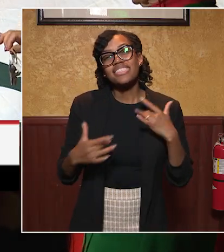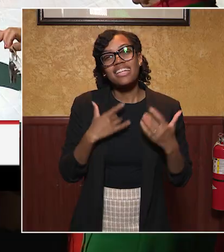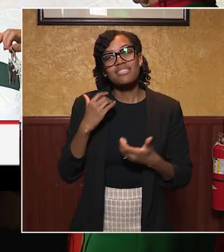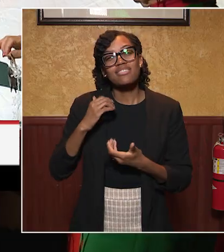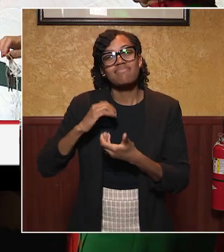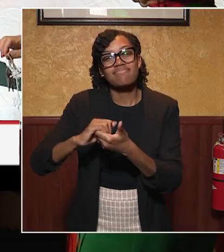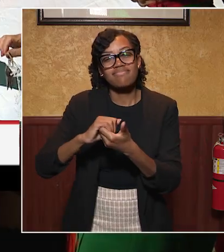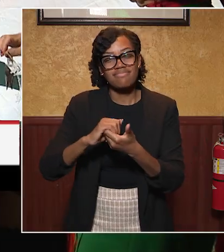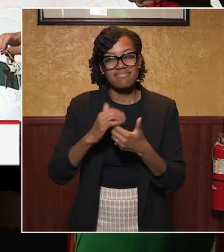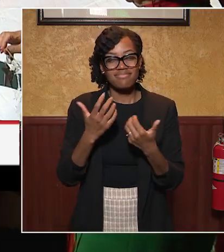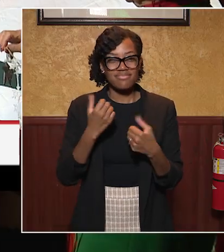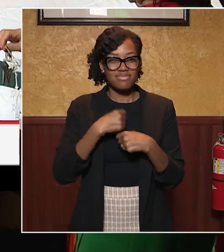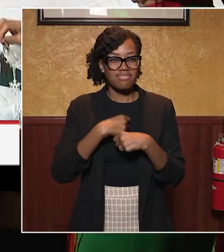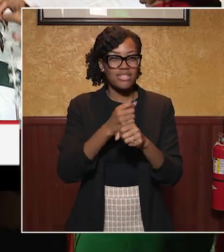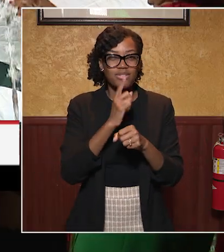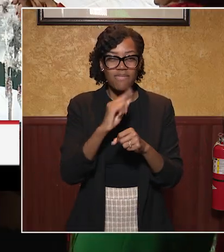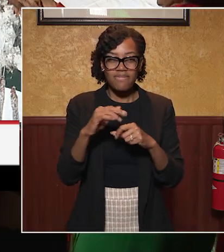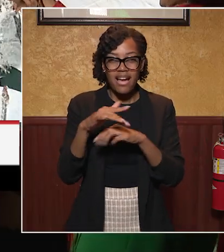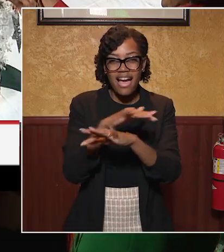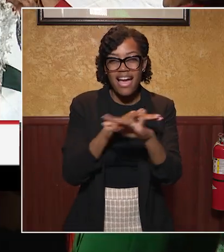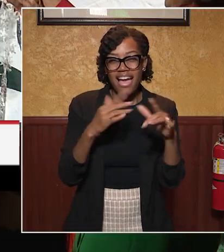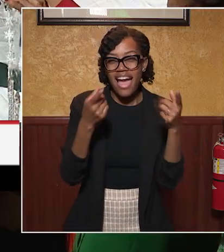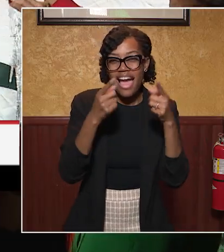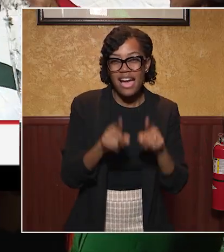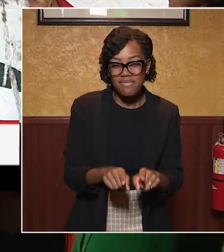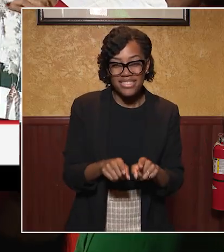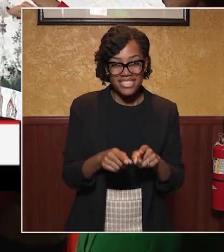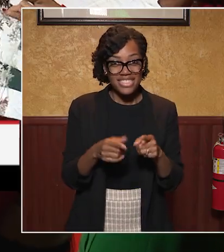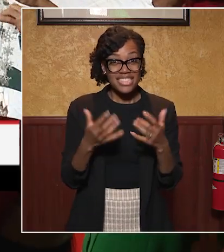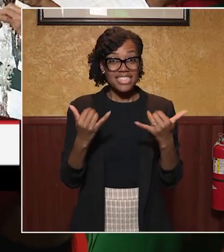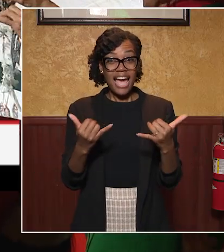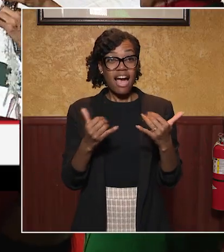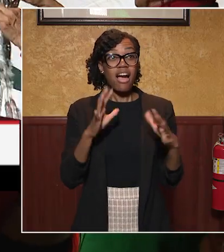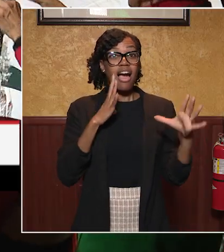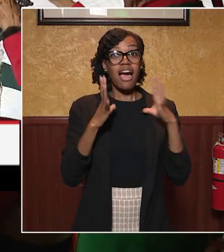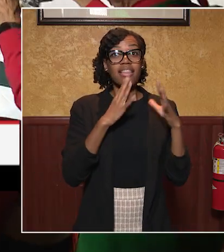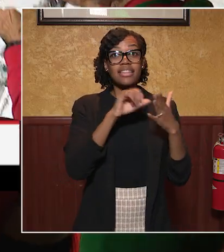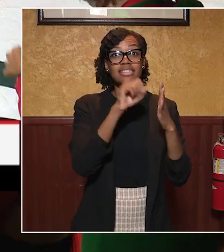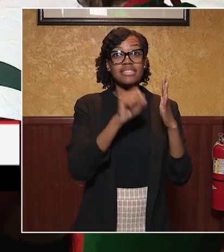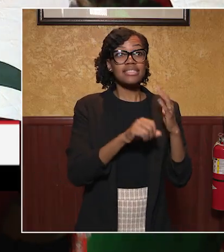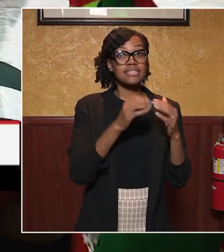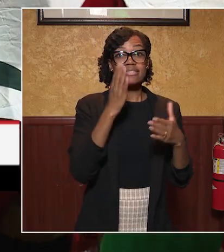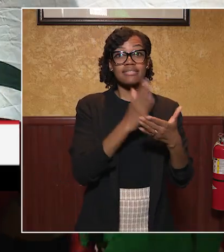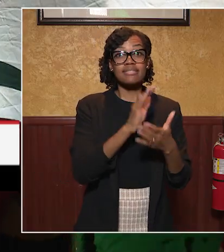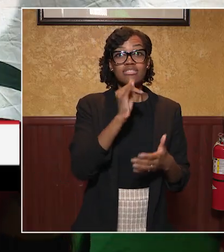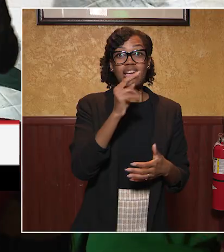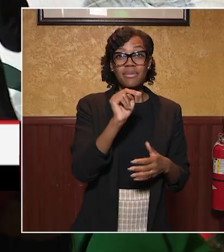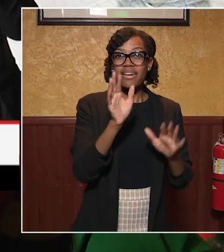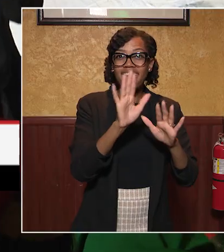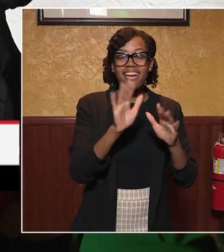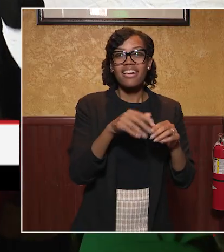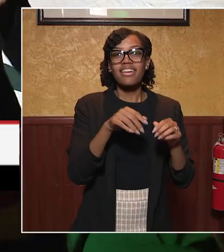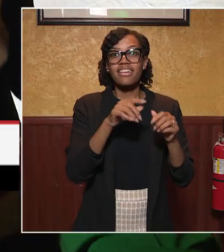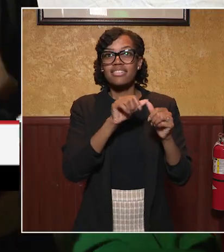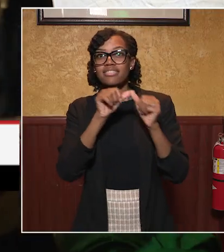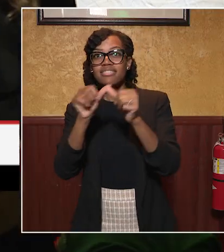in downtown and make it a great holiday season all through February now. Thank you, thank you.